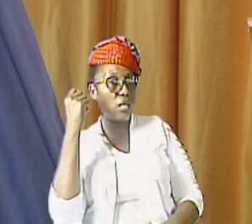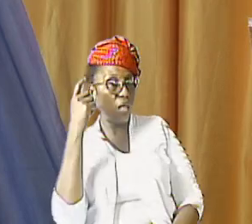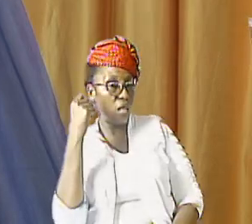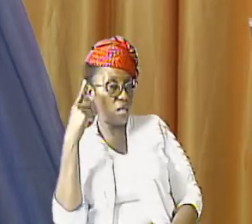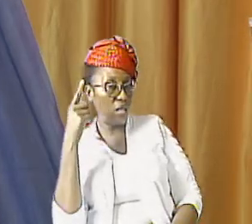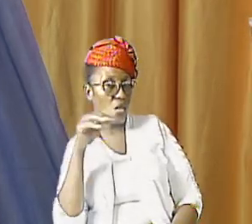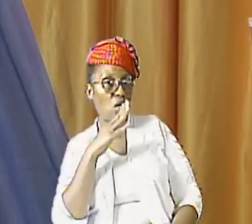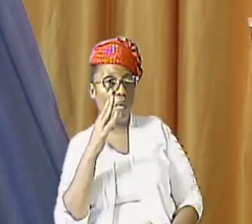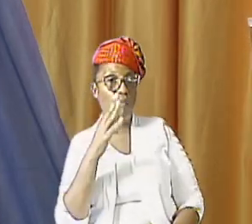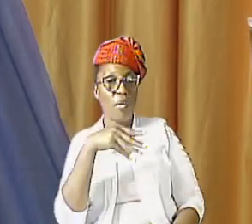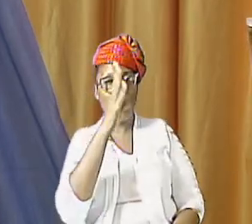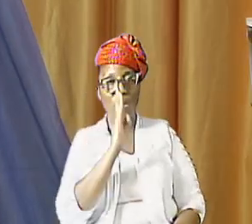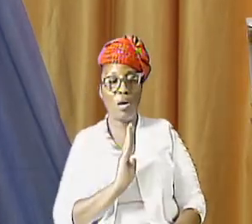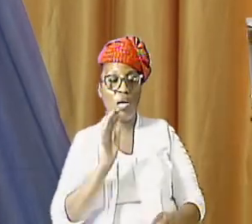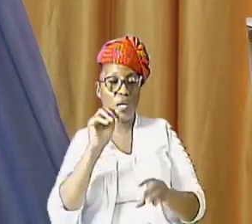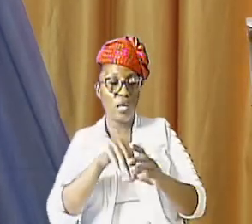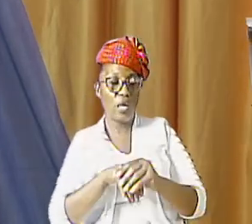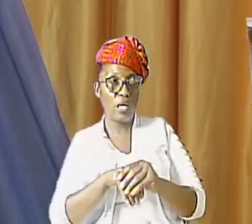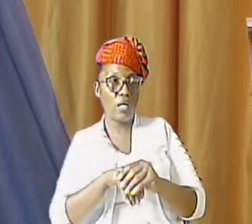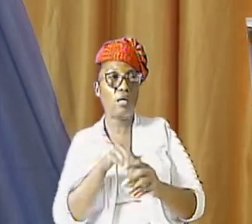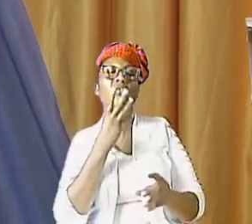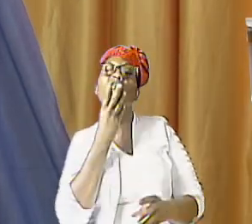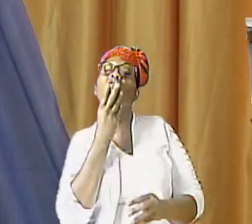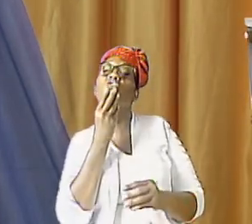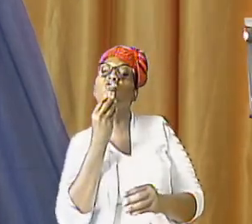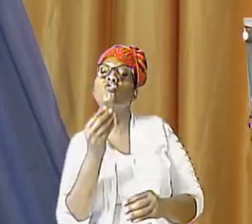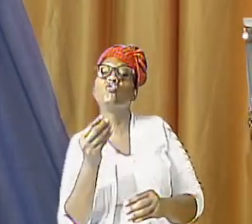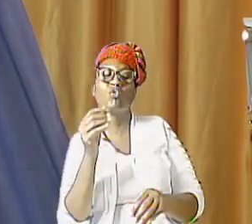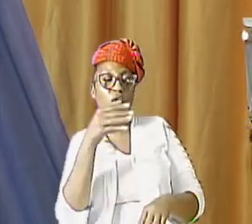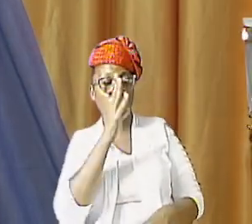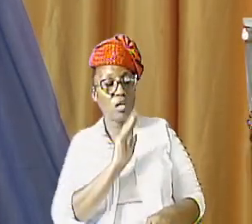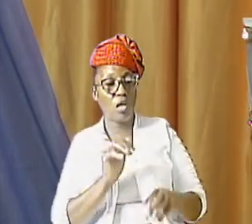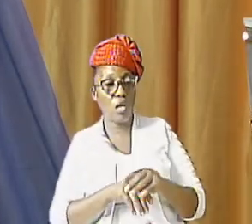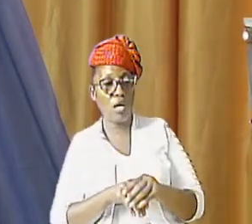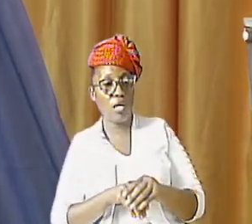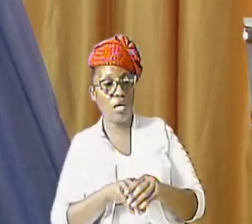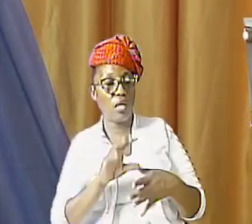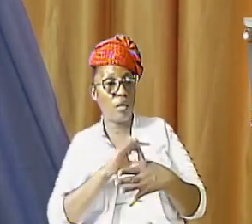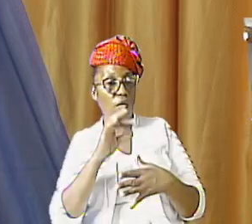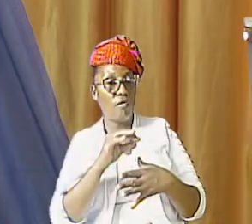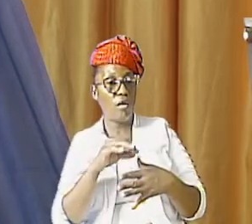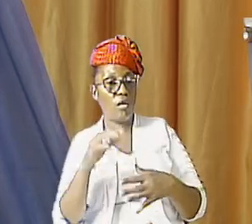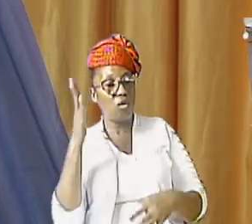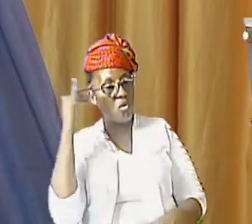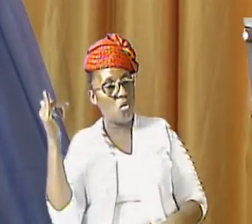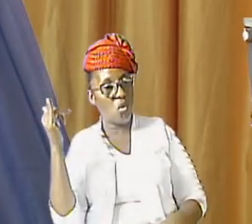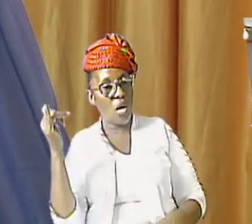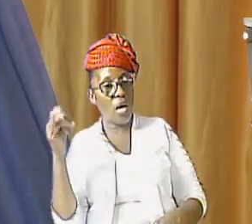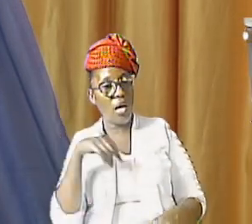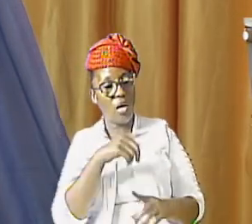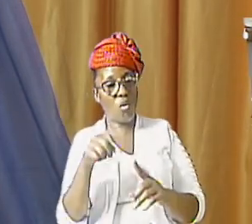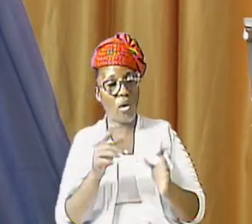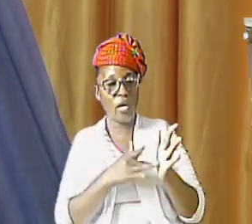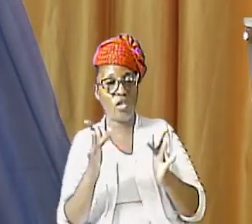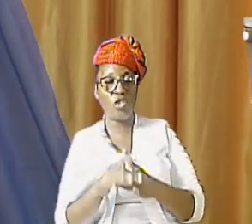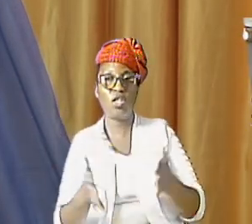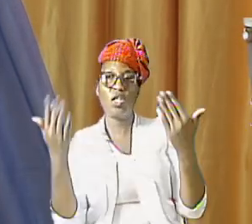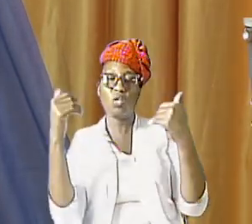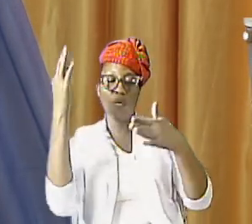understood would be God in the flesh, which is why when he came before his people,